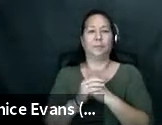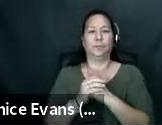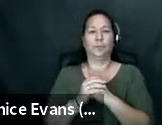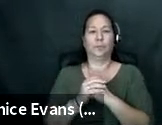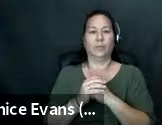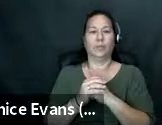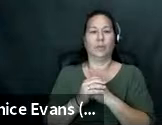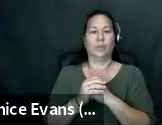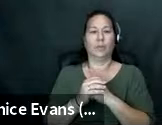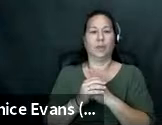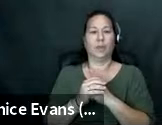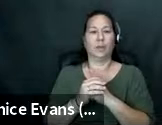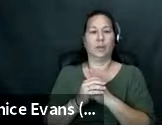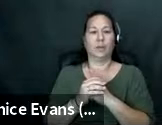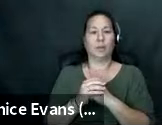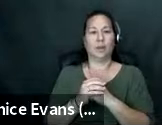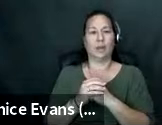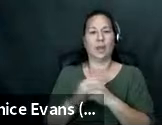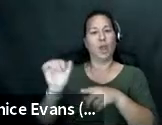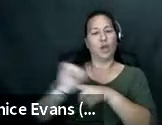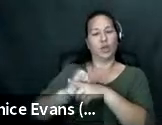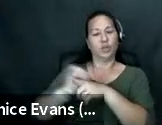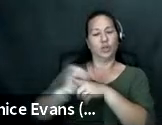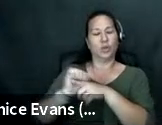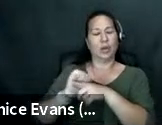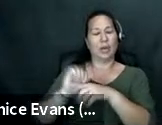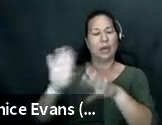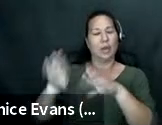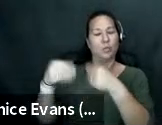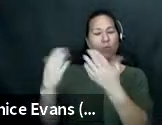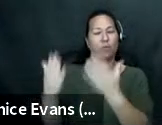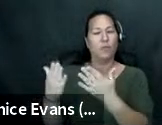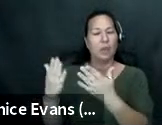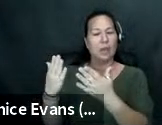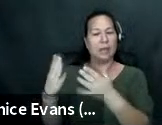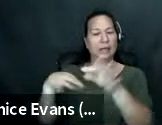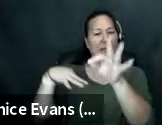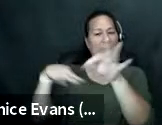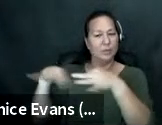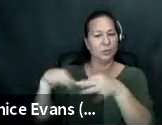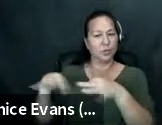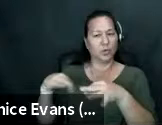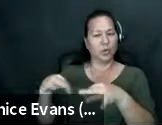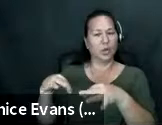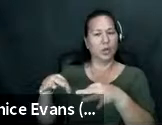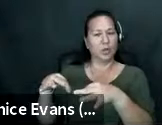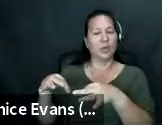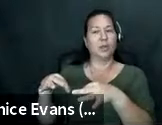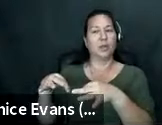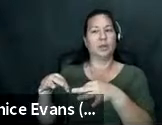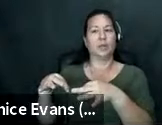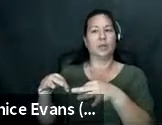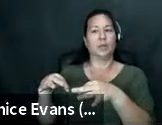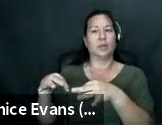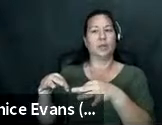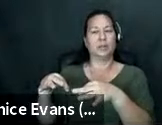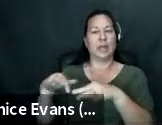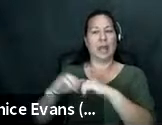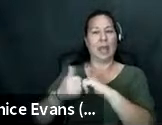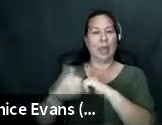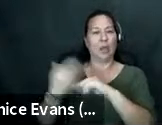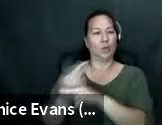COVID-19 hazards, training and providing instructions to employees about COVID-19 and respirator